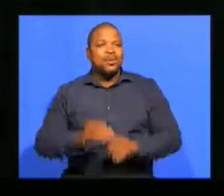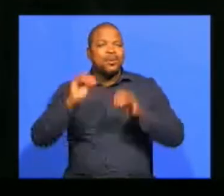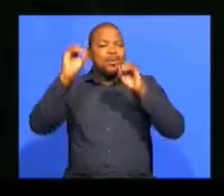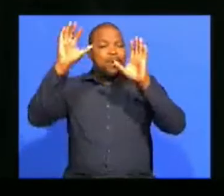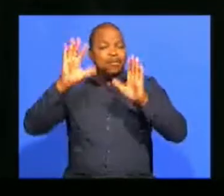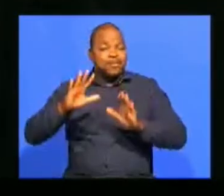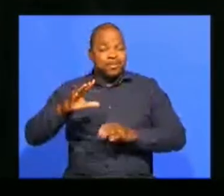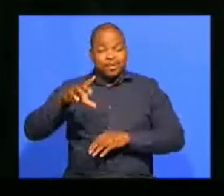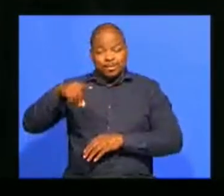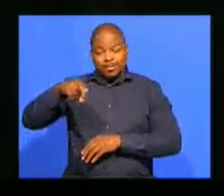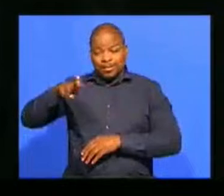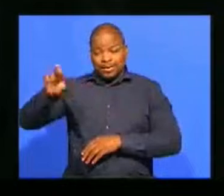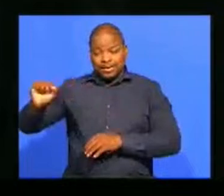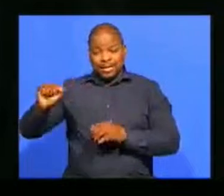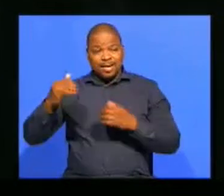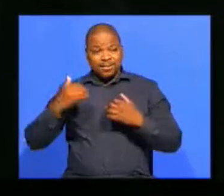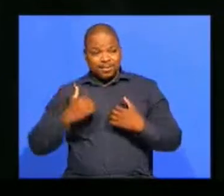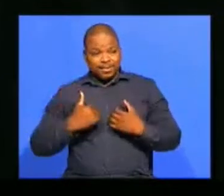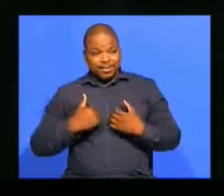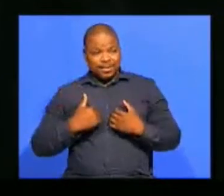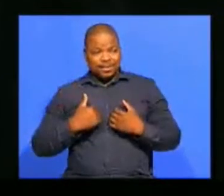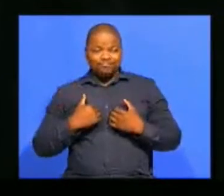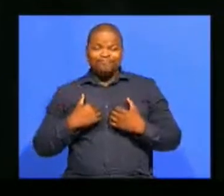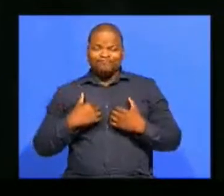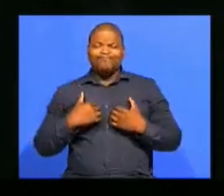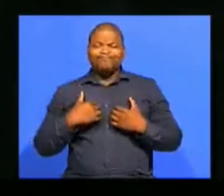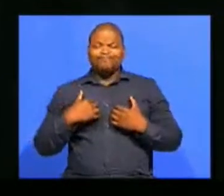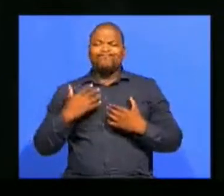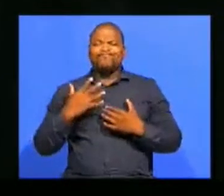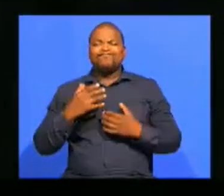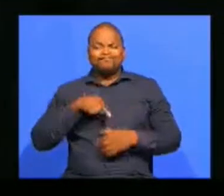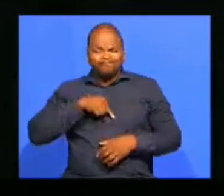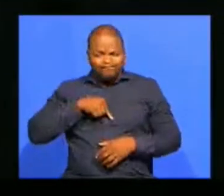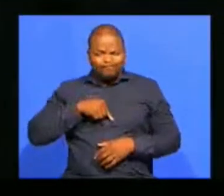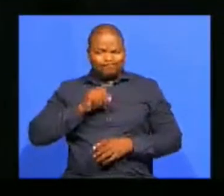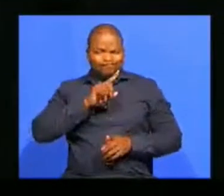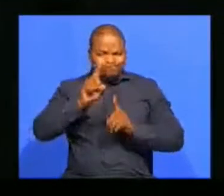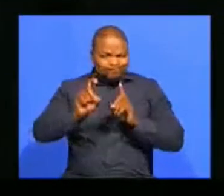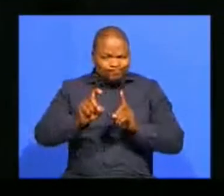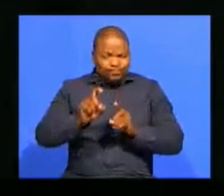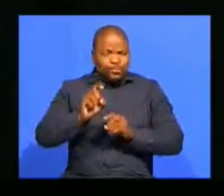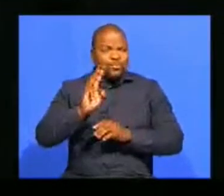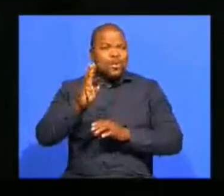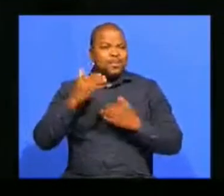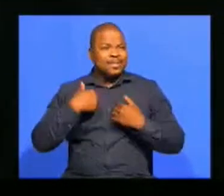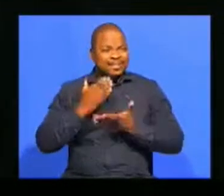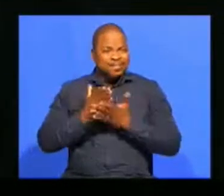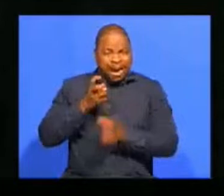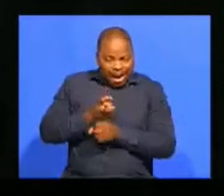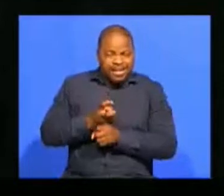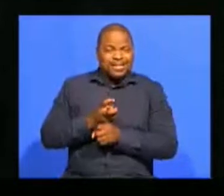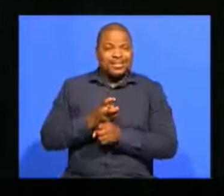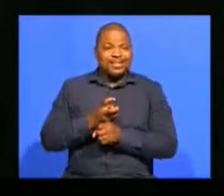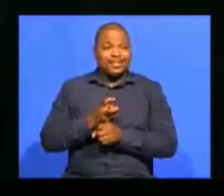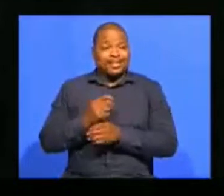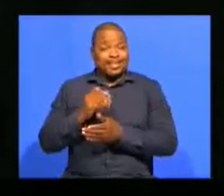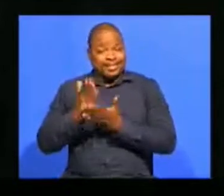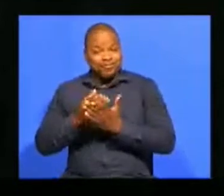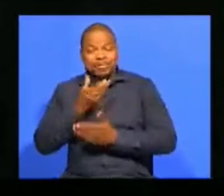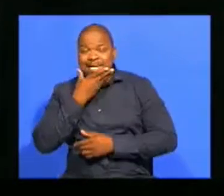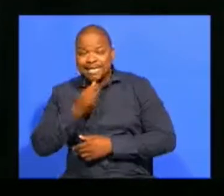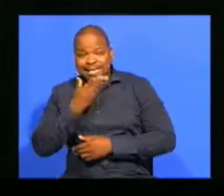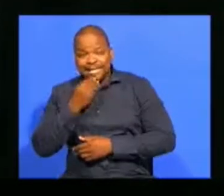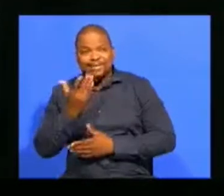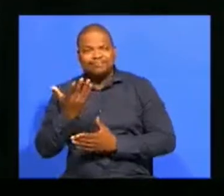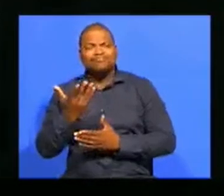wonderful press. They are a curious press. They will ask us questions, some difficult and some